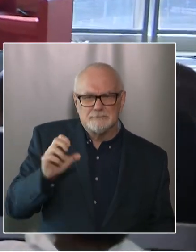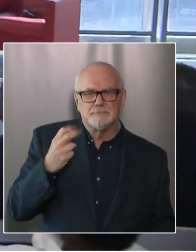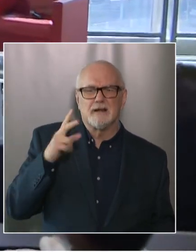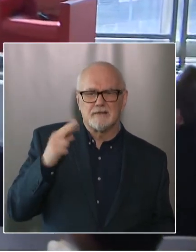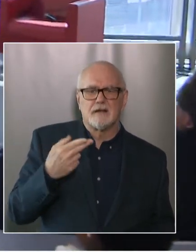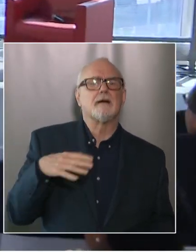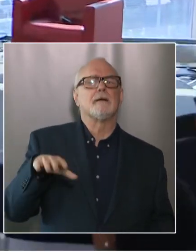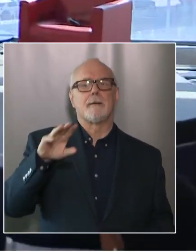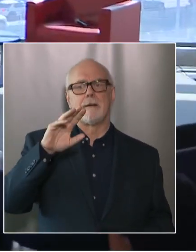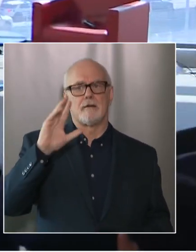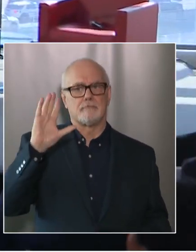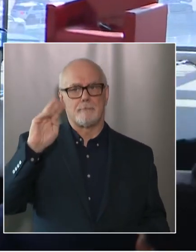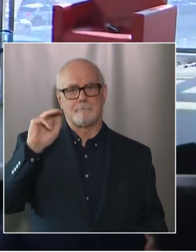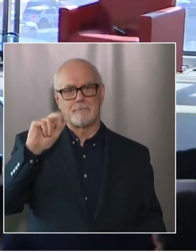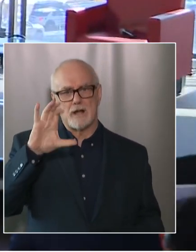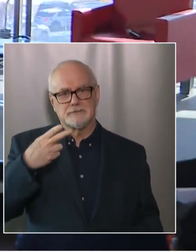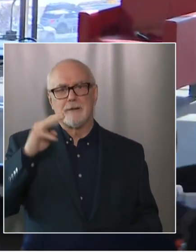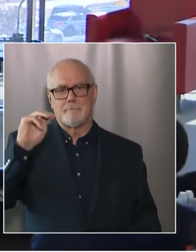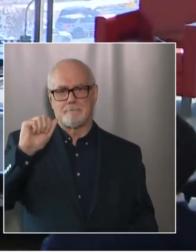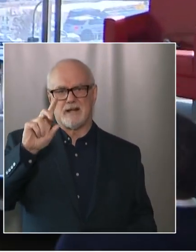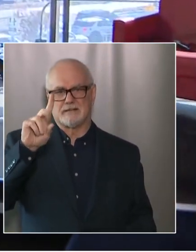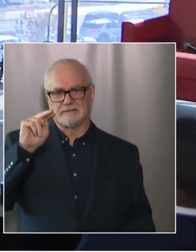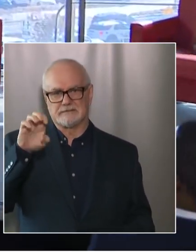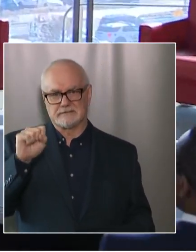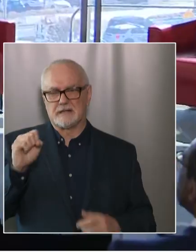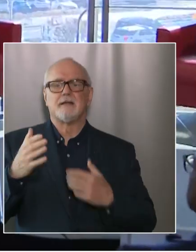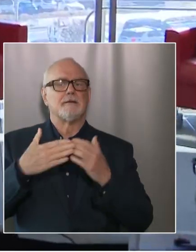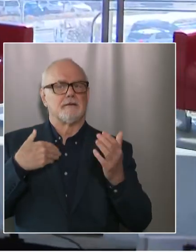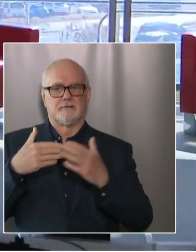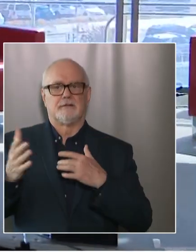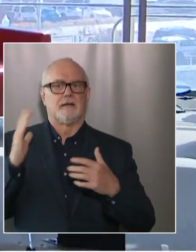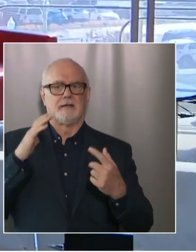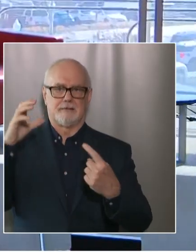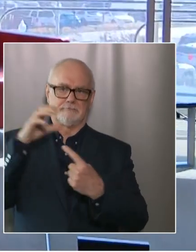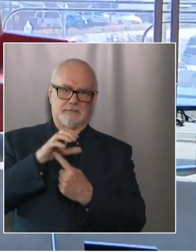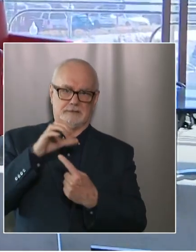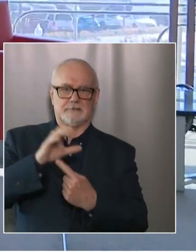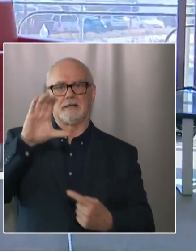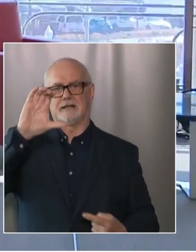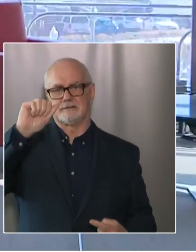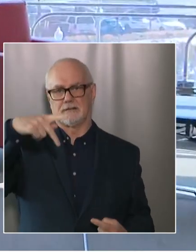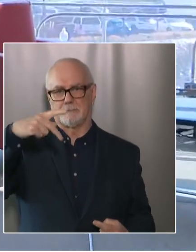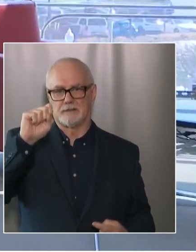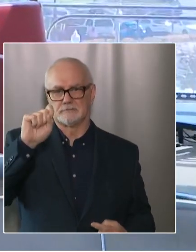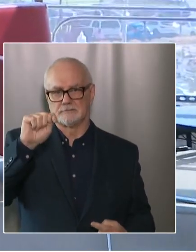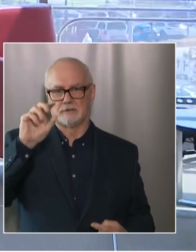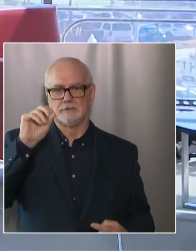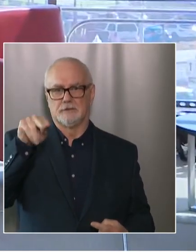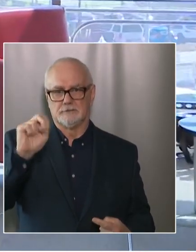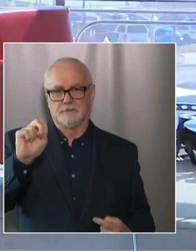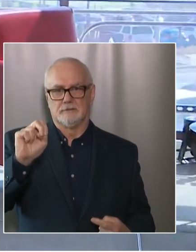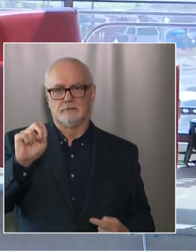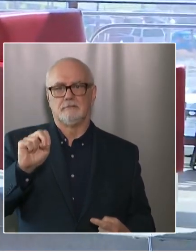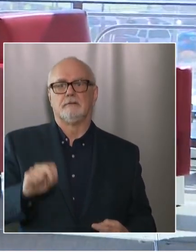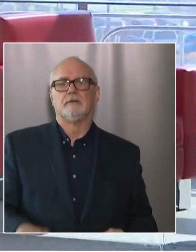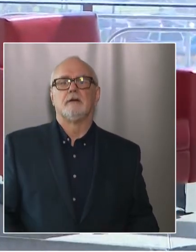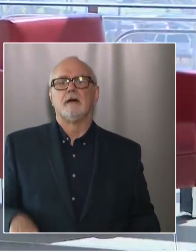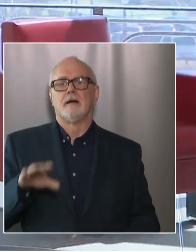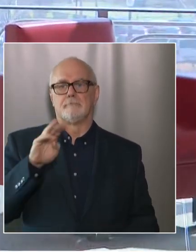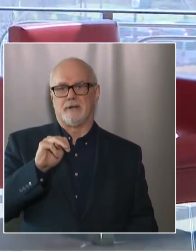March Madness. But before we get started, it is my distinct honor to invite a new